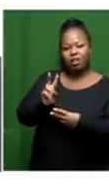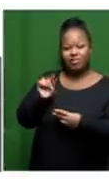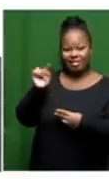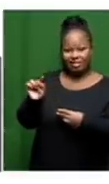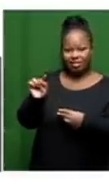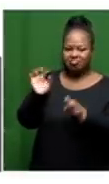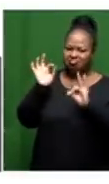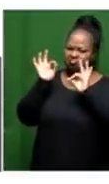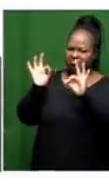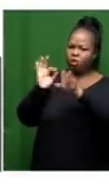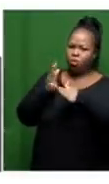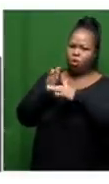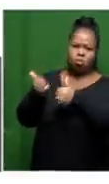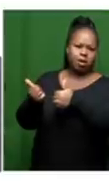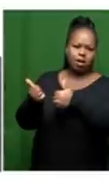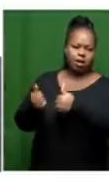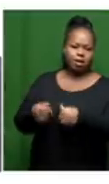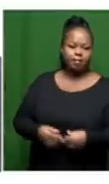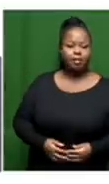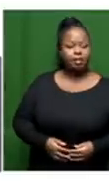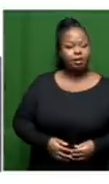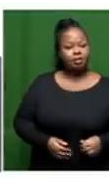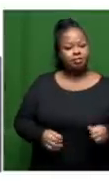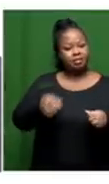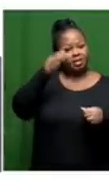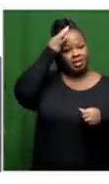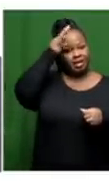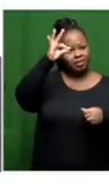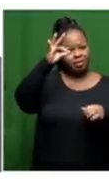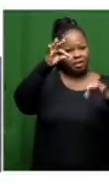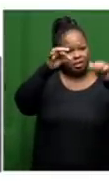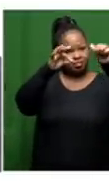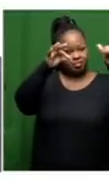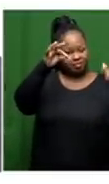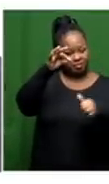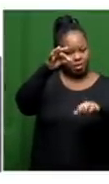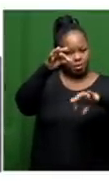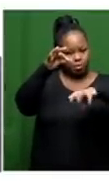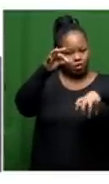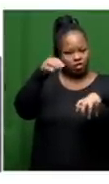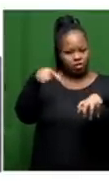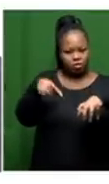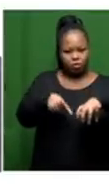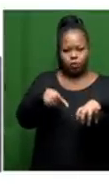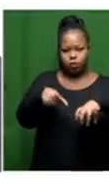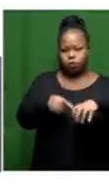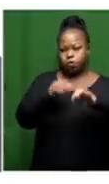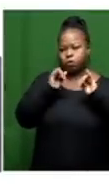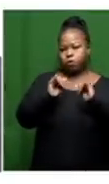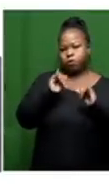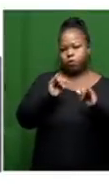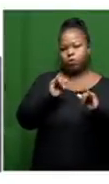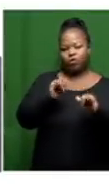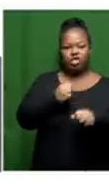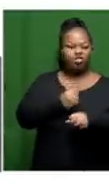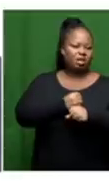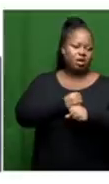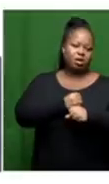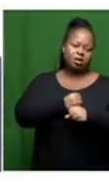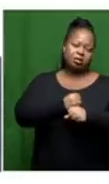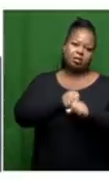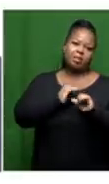The provincial segment of government is relatively poor. Its ratings are poor.